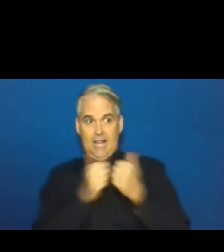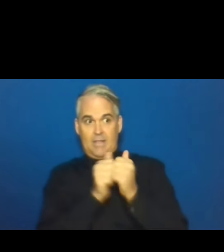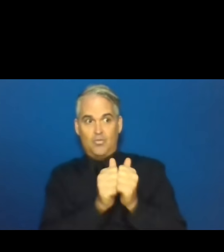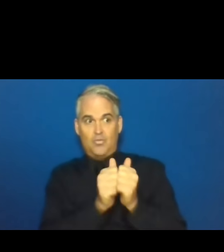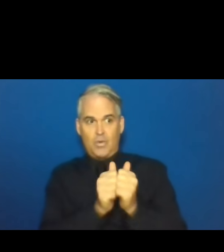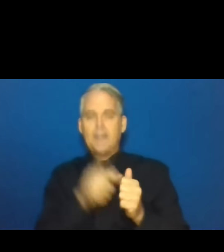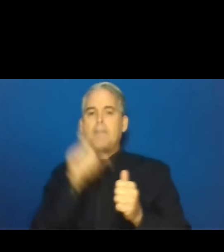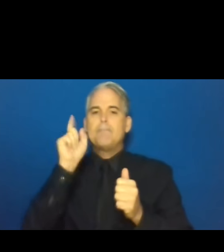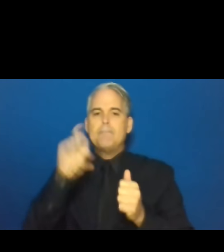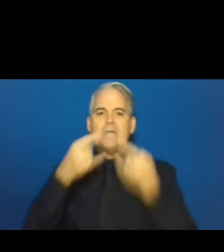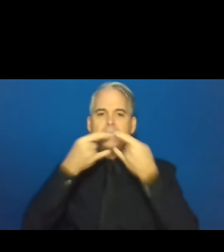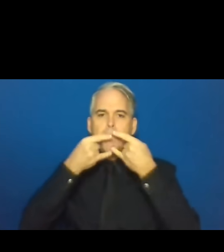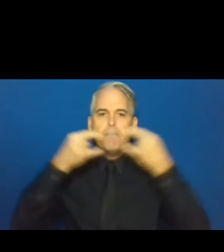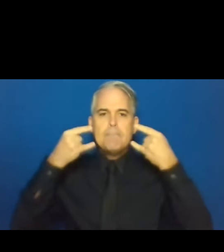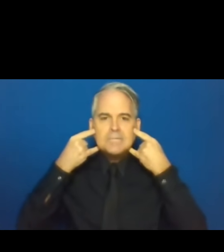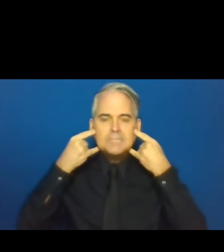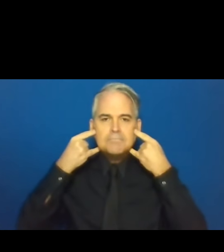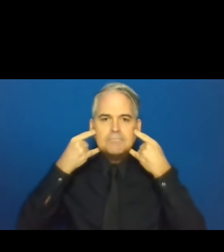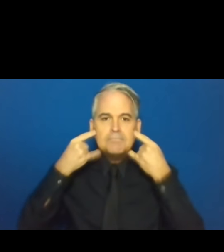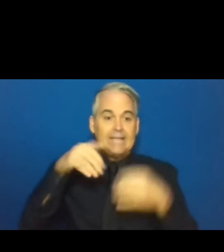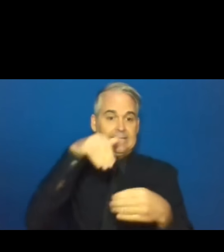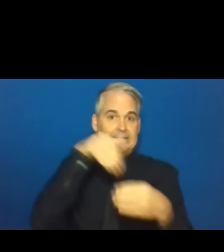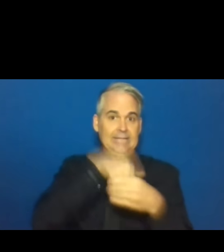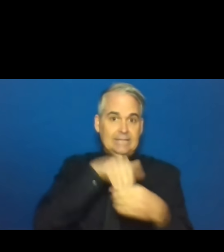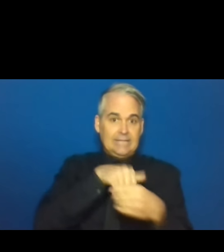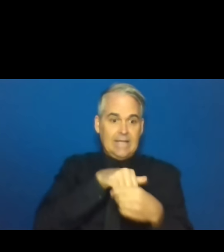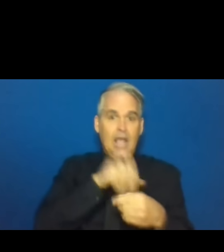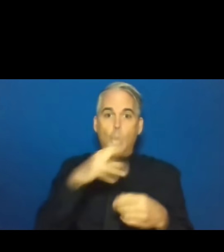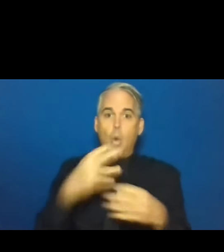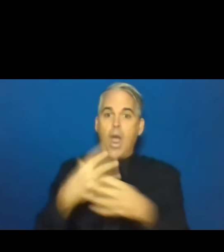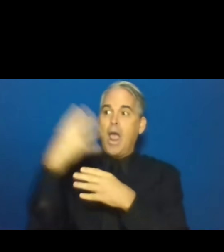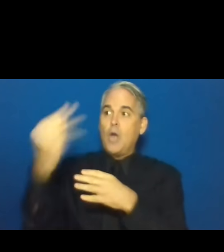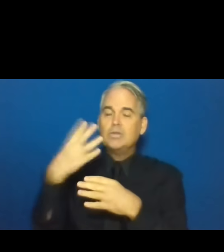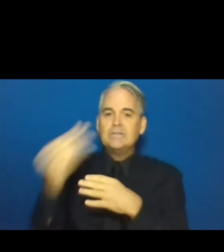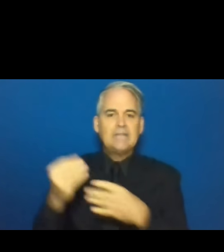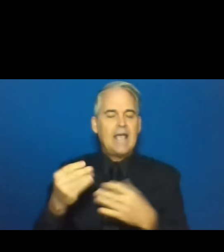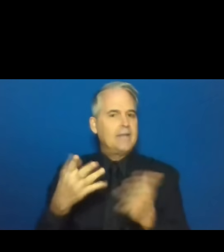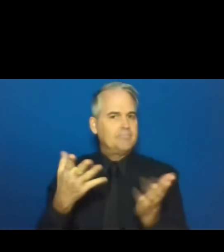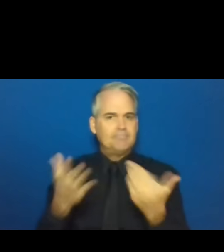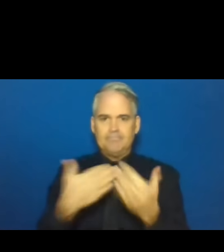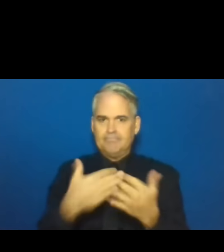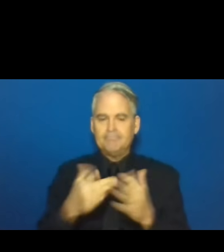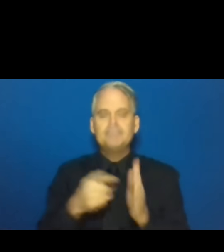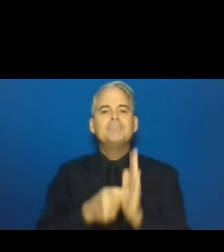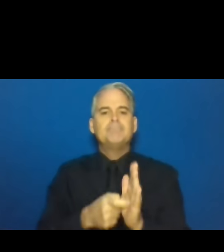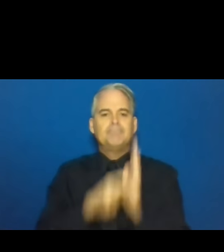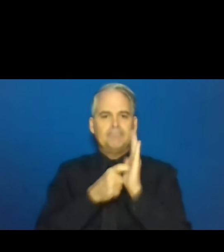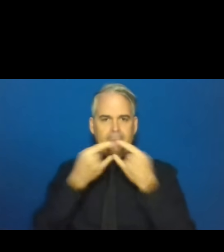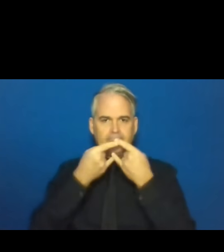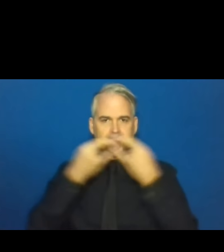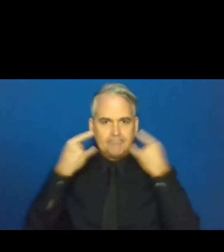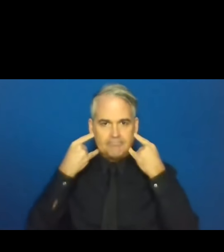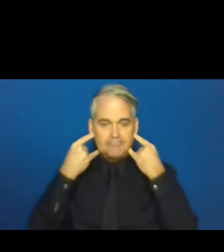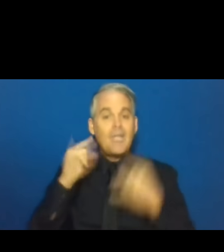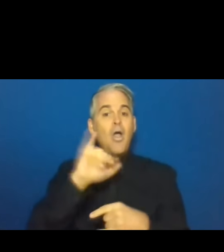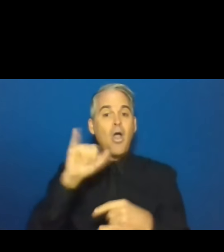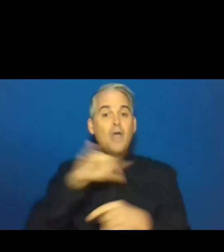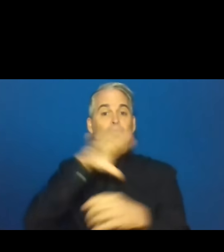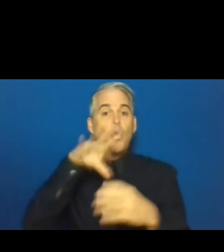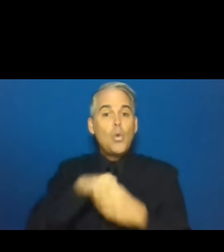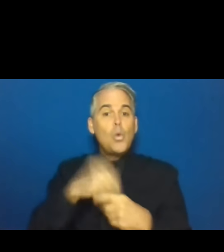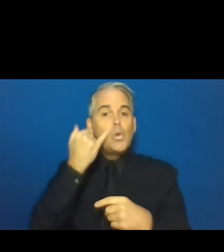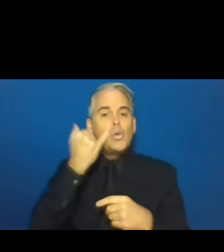whether indoors or outdoors. This expansion includes requiring masks during private gatherings.